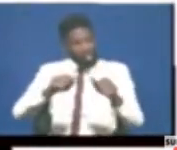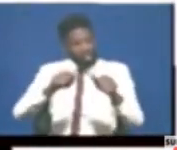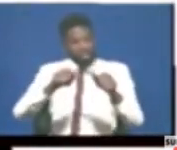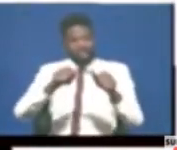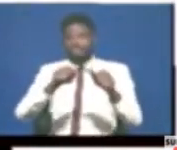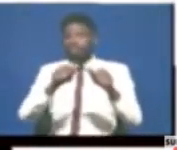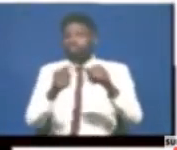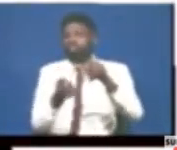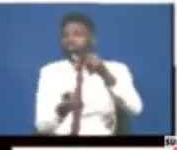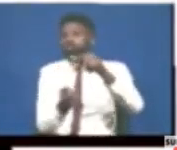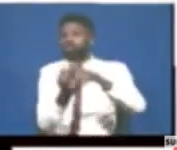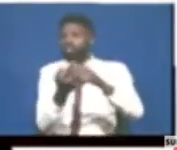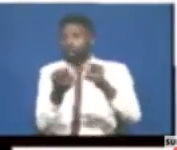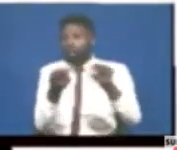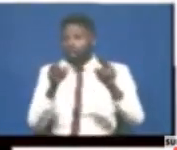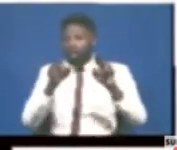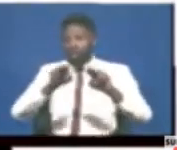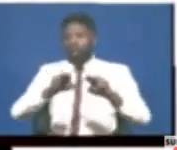instances where